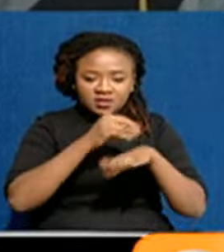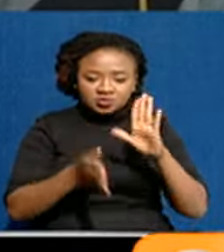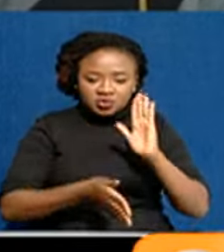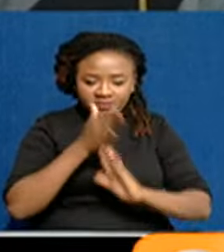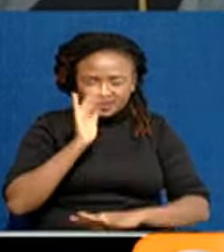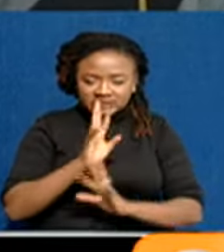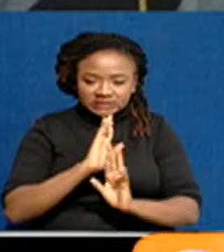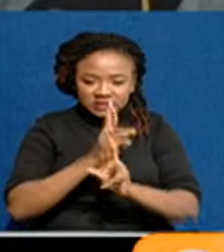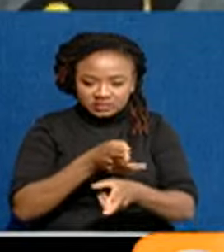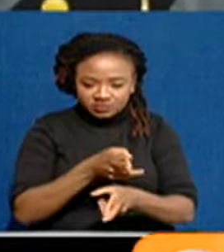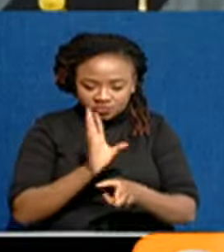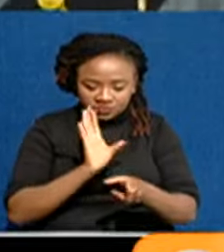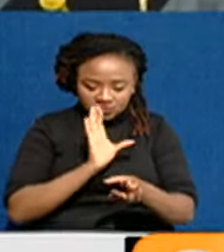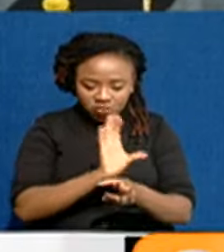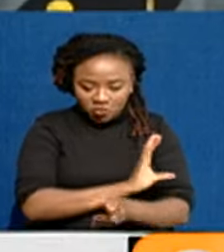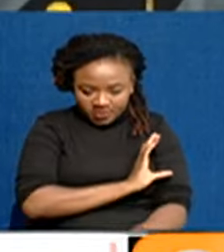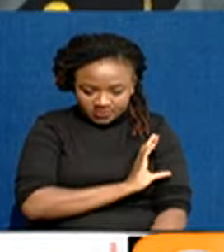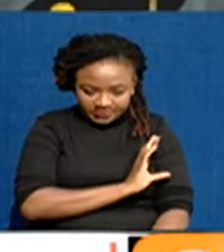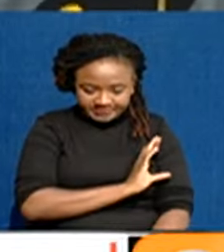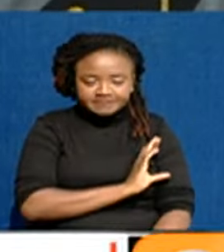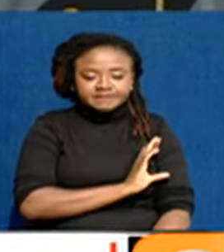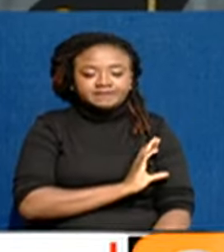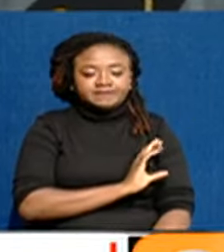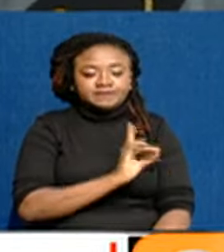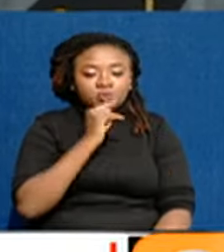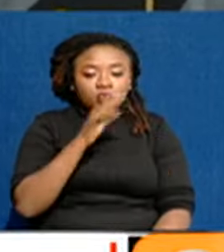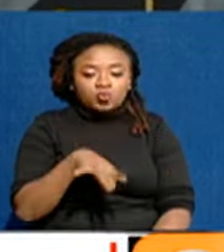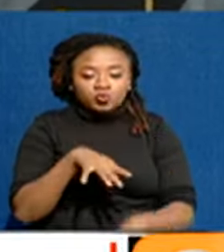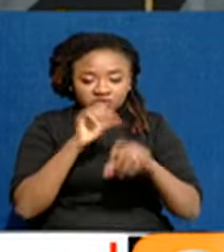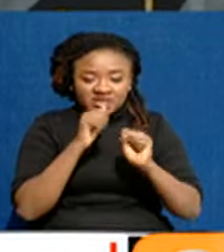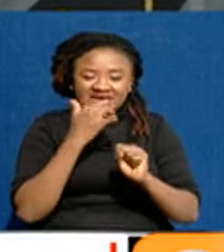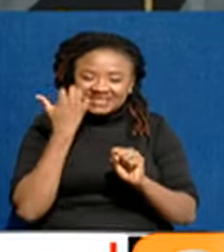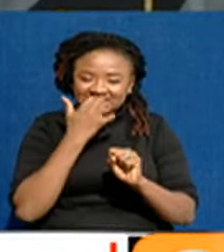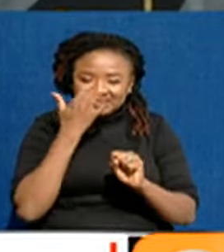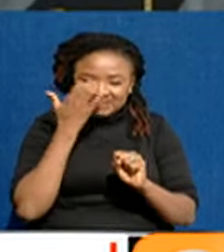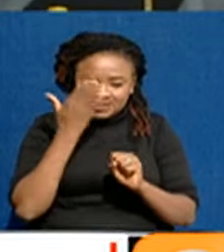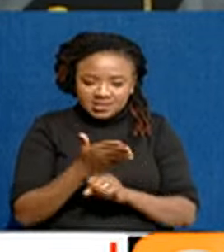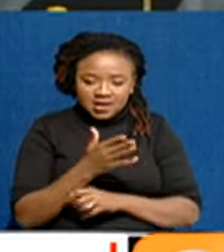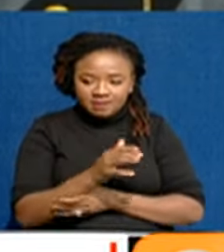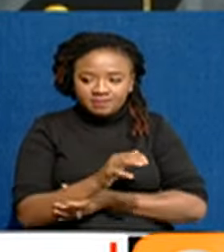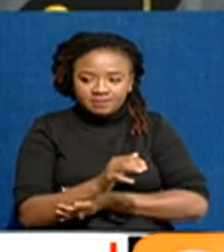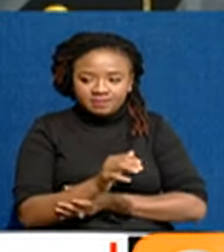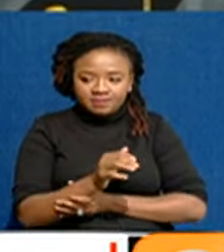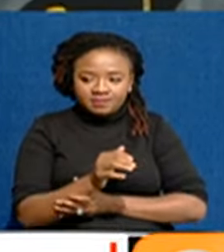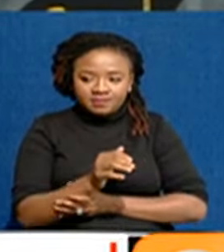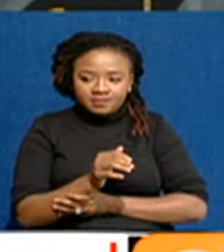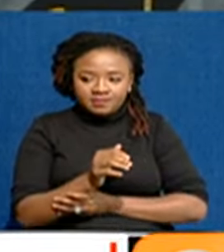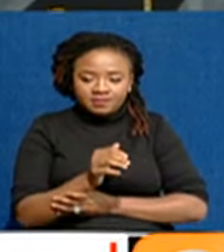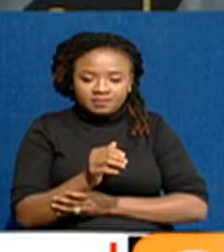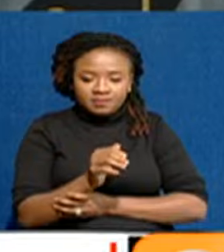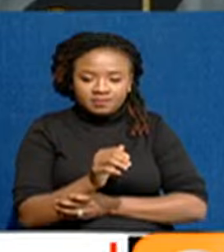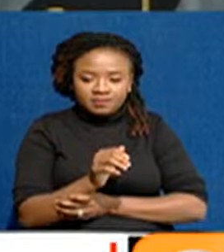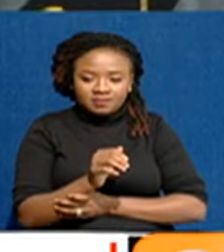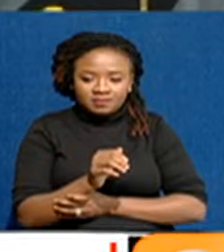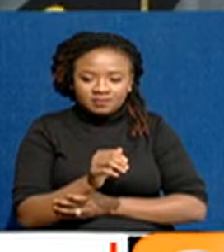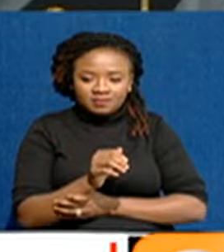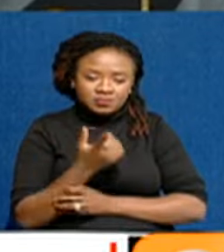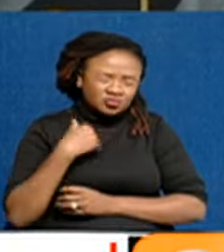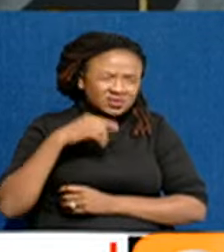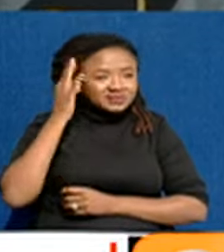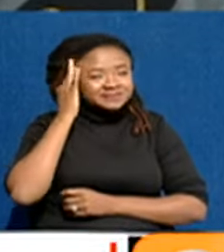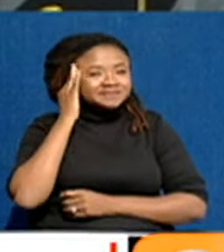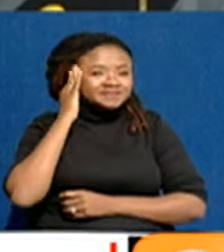Response Committee, that is chaired by His Excellency the Deputy President, And we had that question in mind way